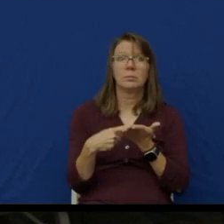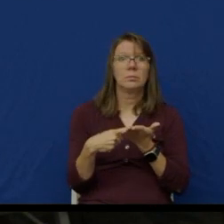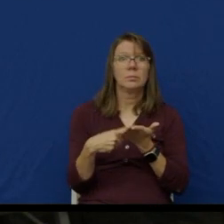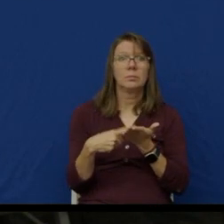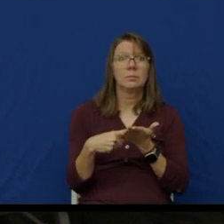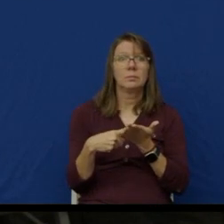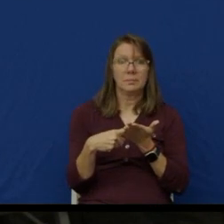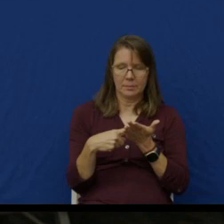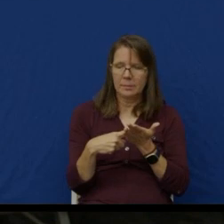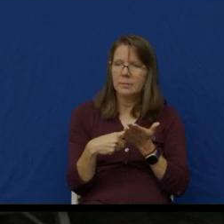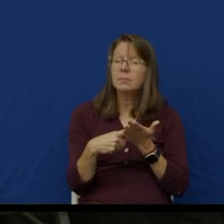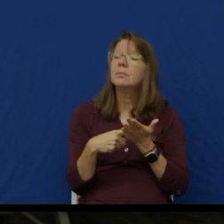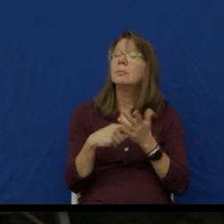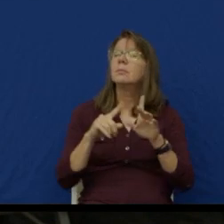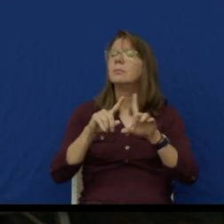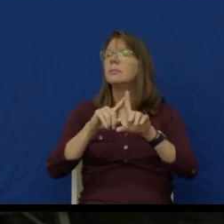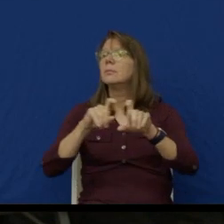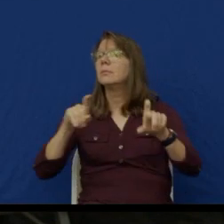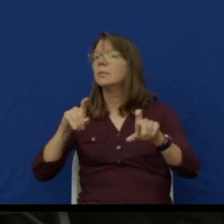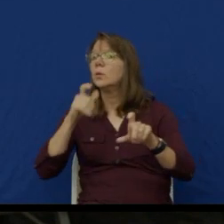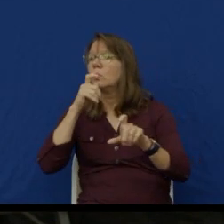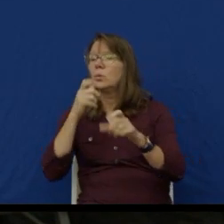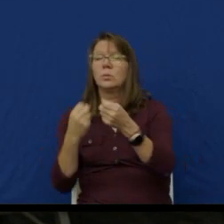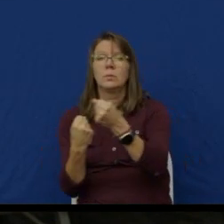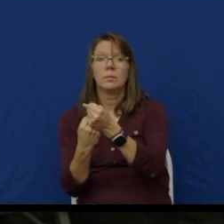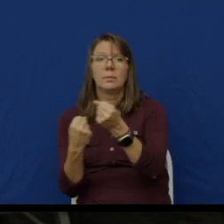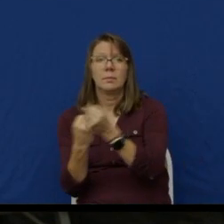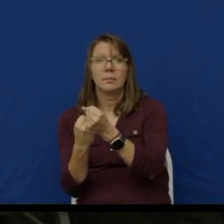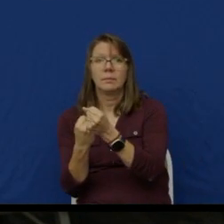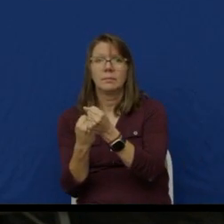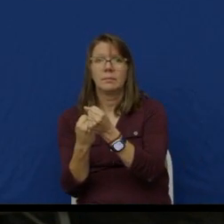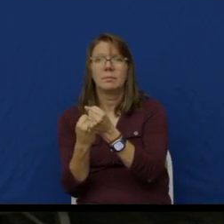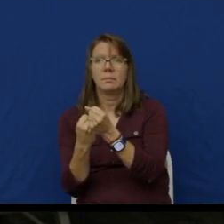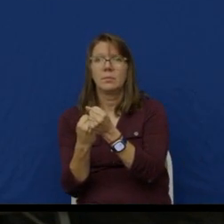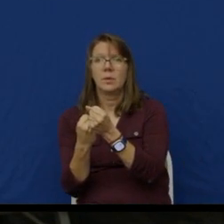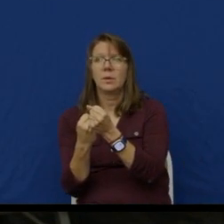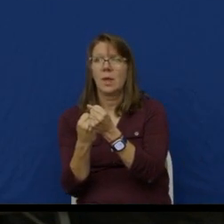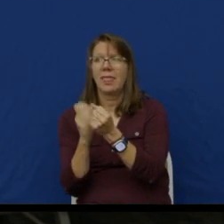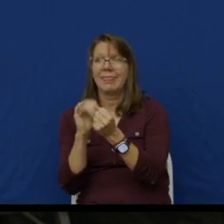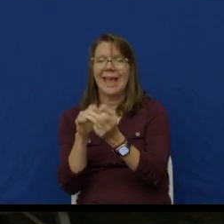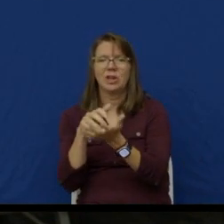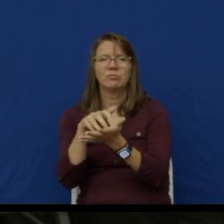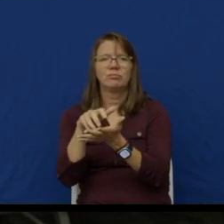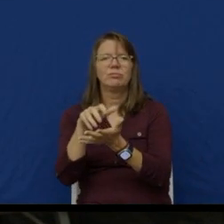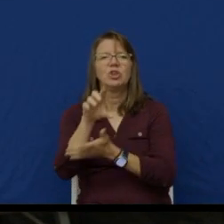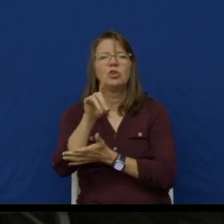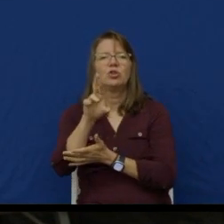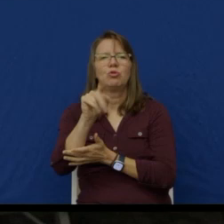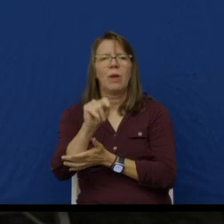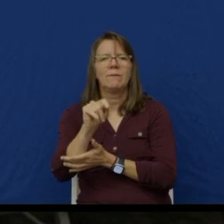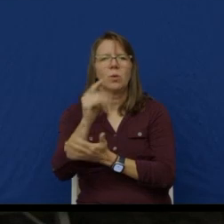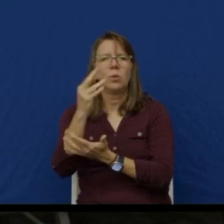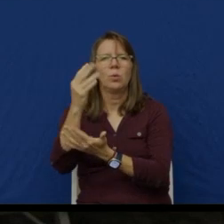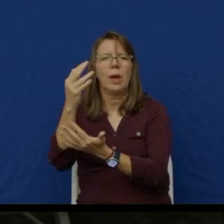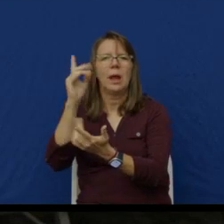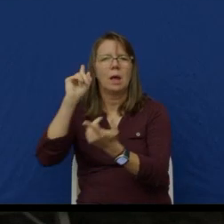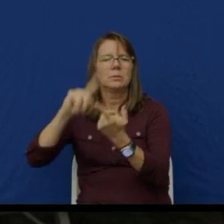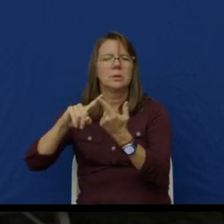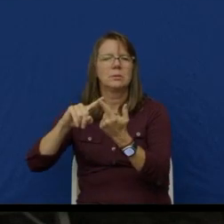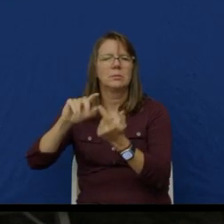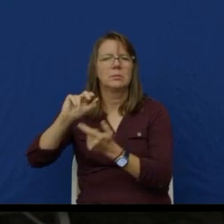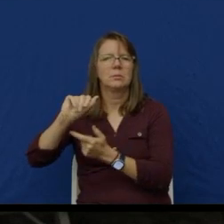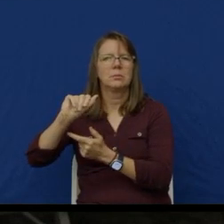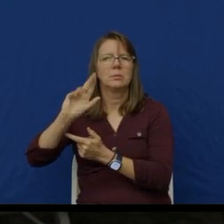I'll call the question. All those in favor of bringing a subsequent draft to the August 21st